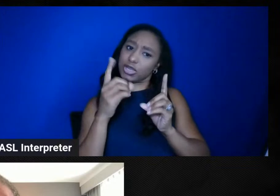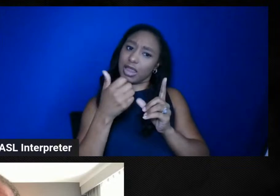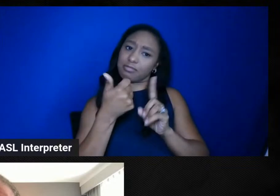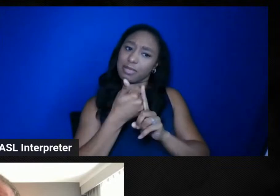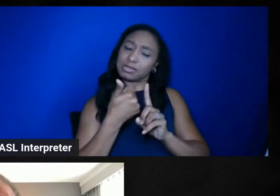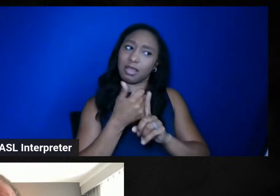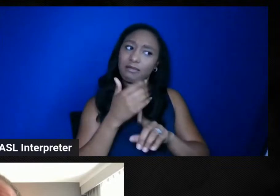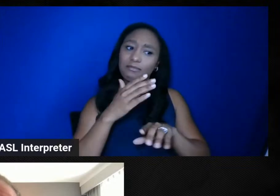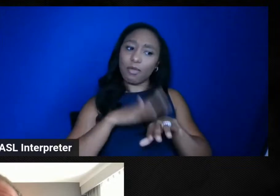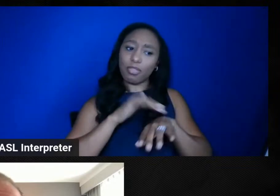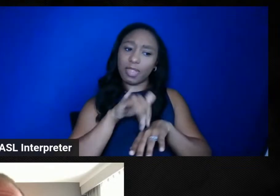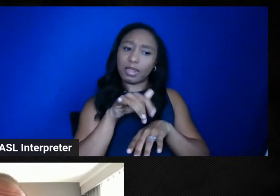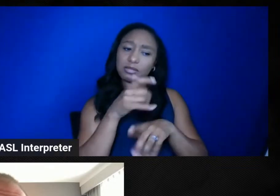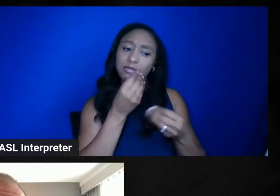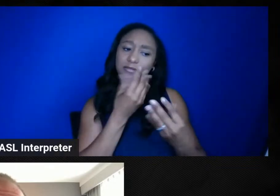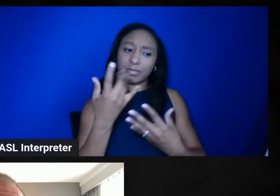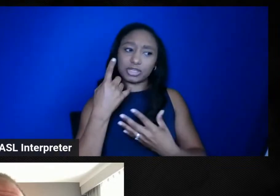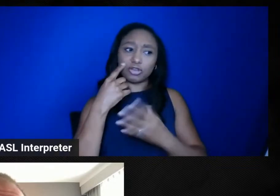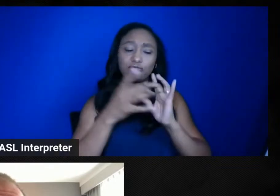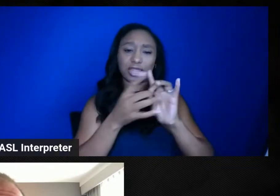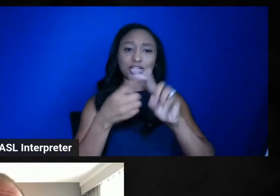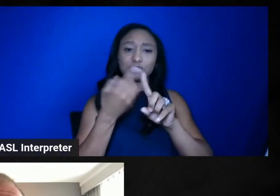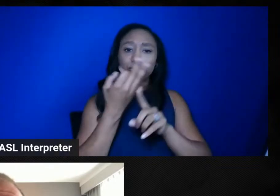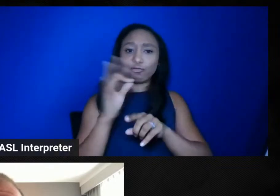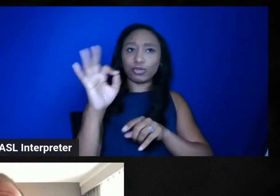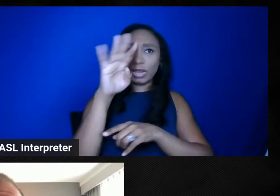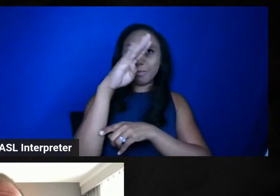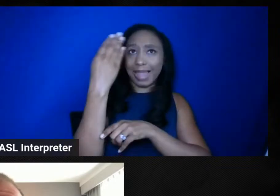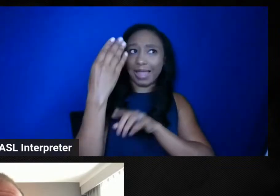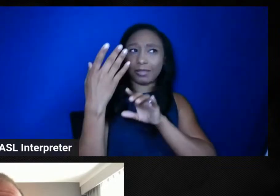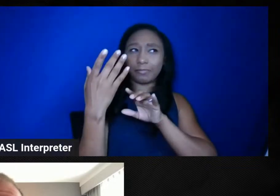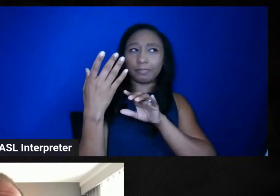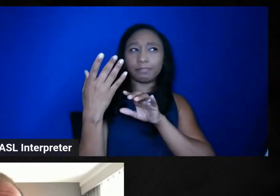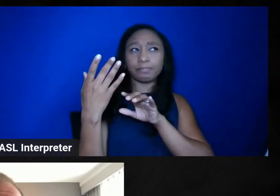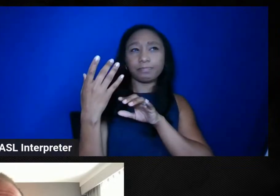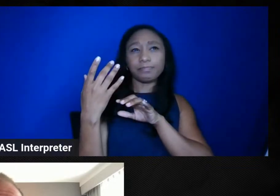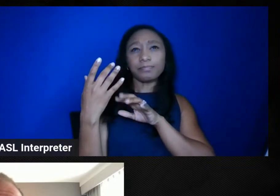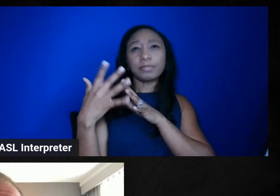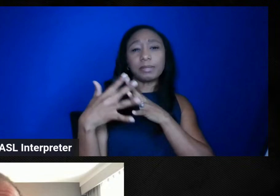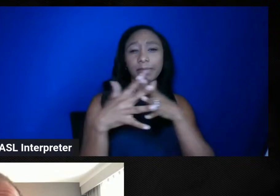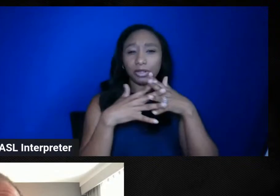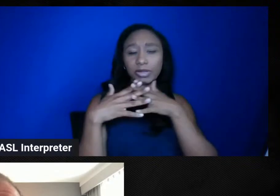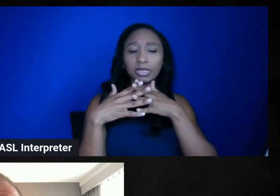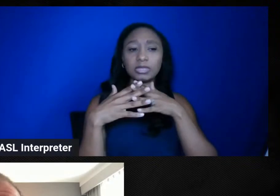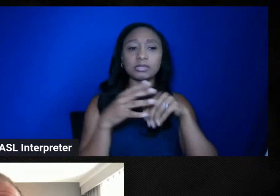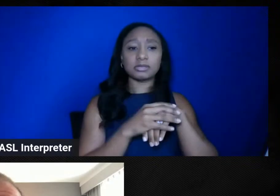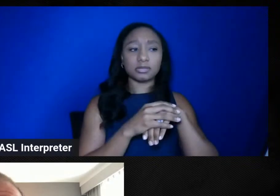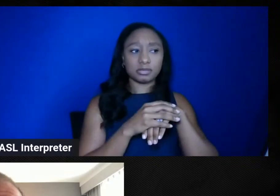of Black Americans, and then to share its findings, Emily, with as many people as possible.